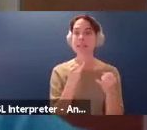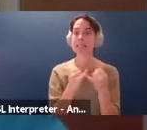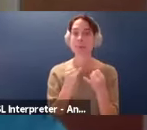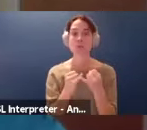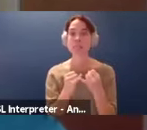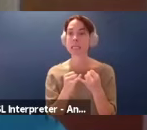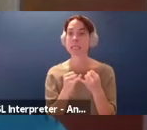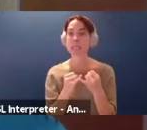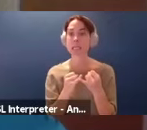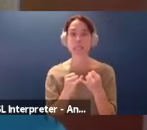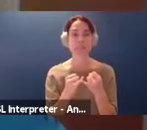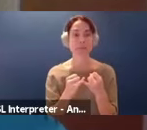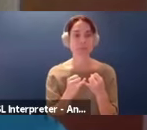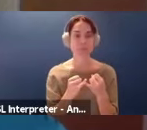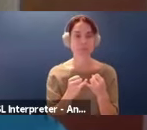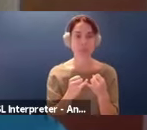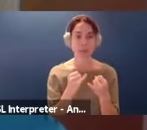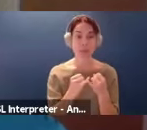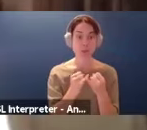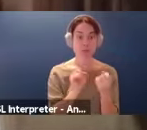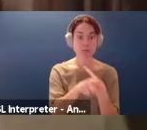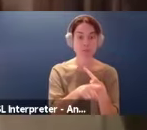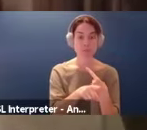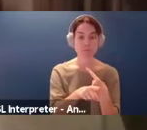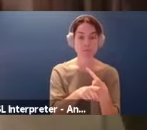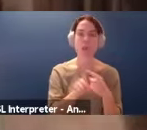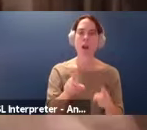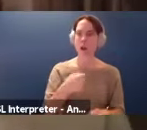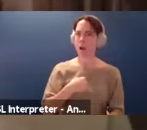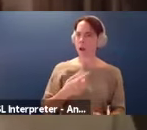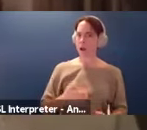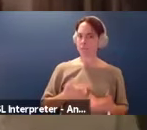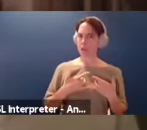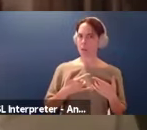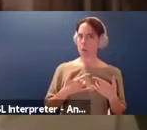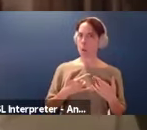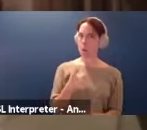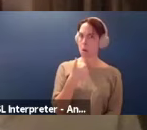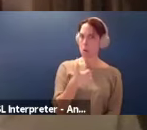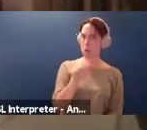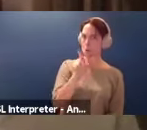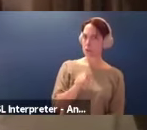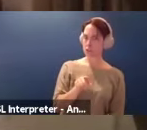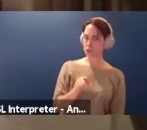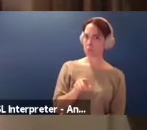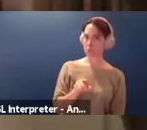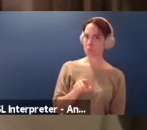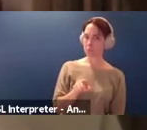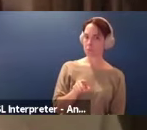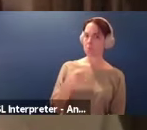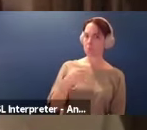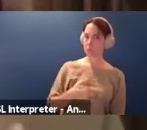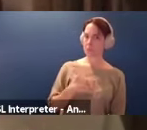sabuti oh yeah that's what i what i understand i i think it's a good question and uh i i think that